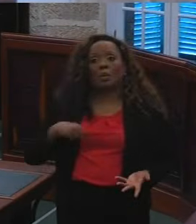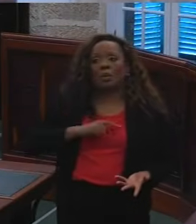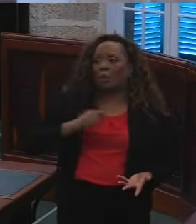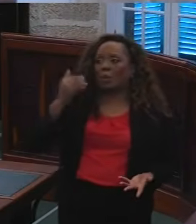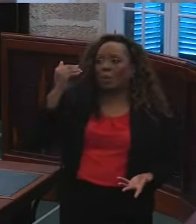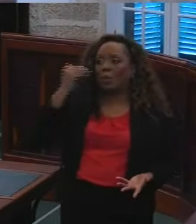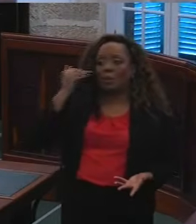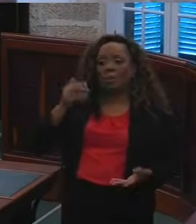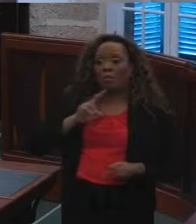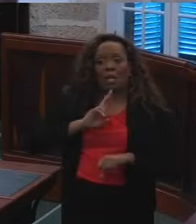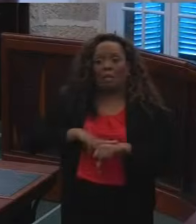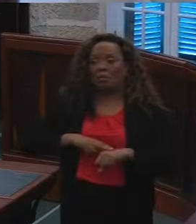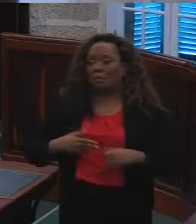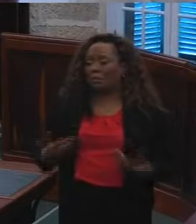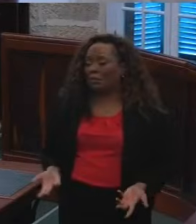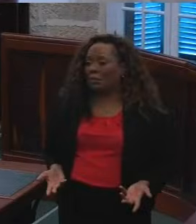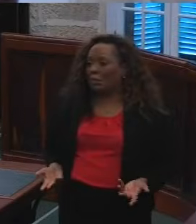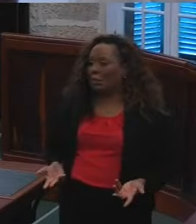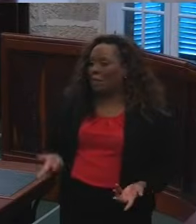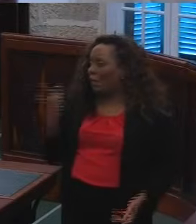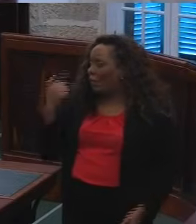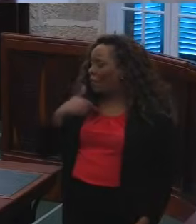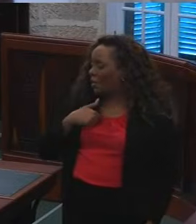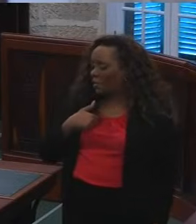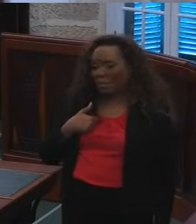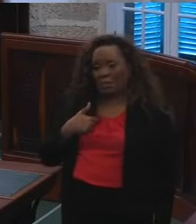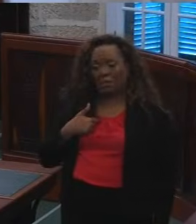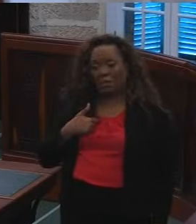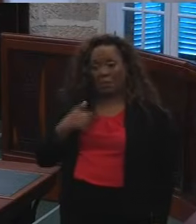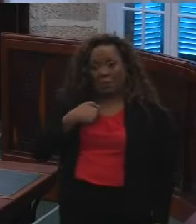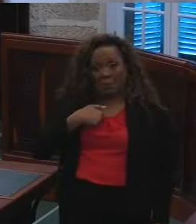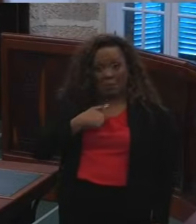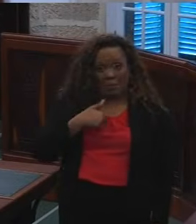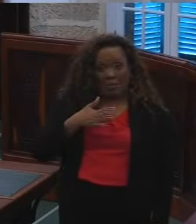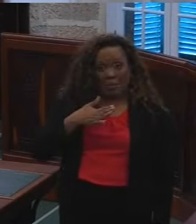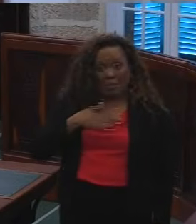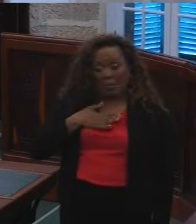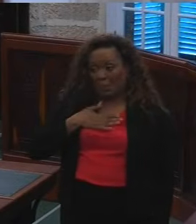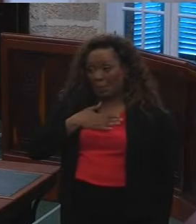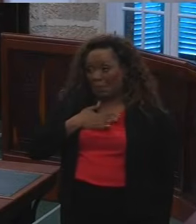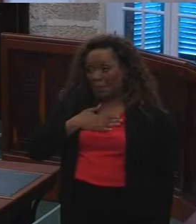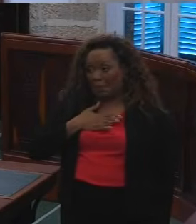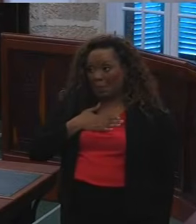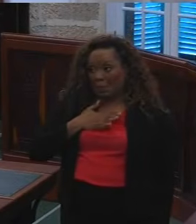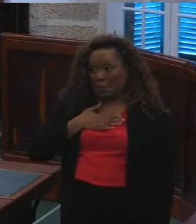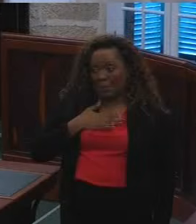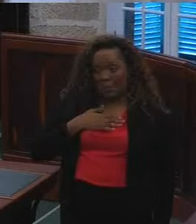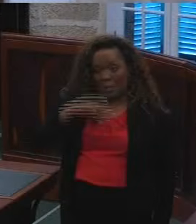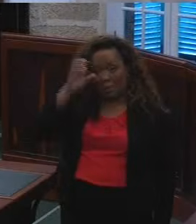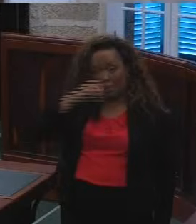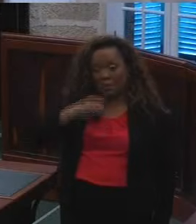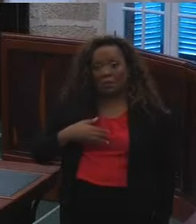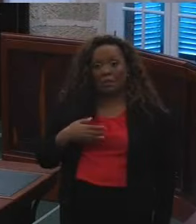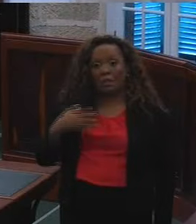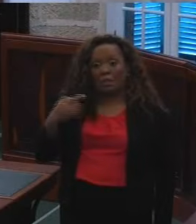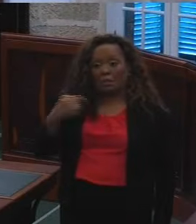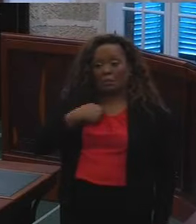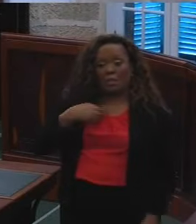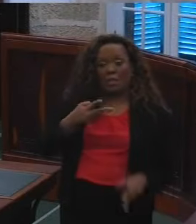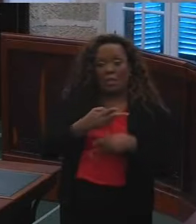It's pretty natural to me. Taking care of my mother is a